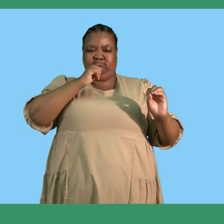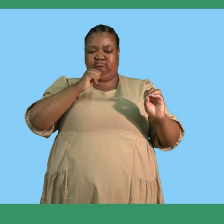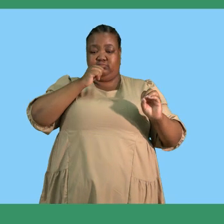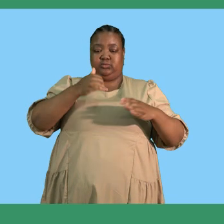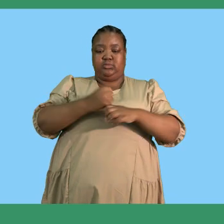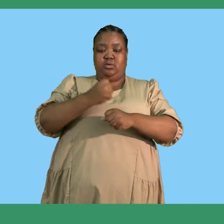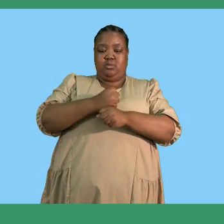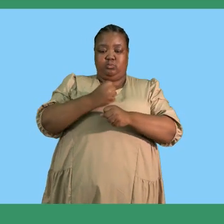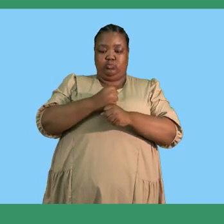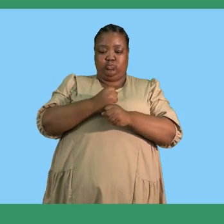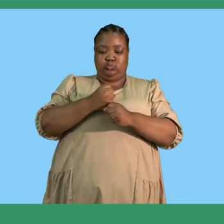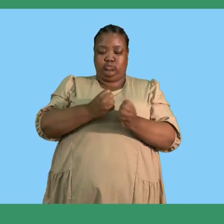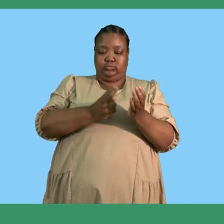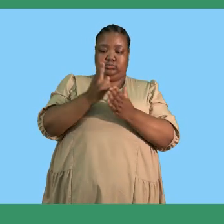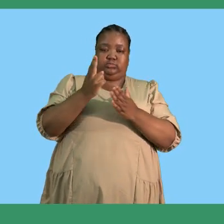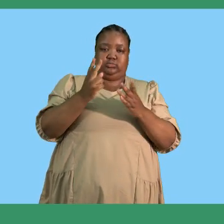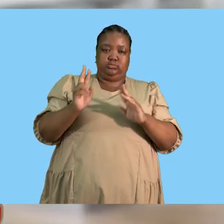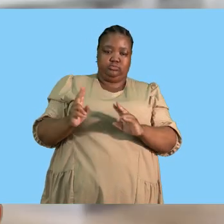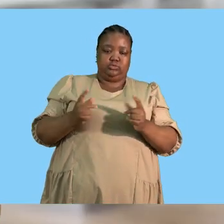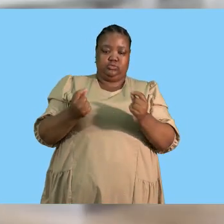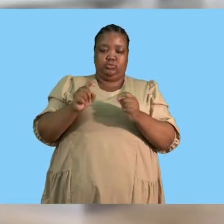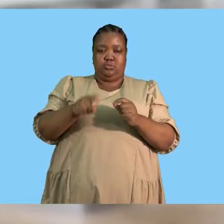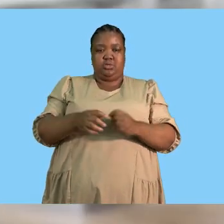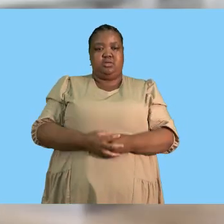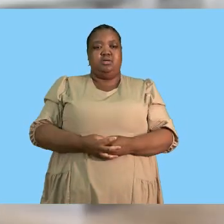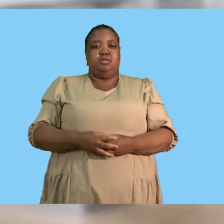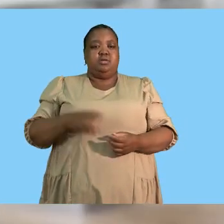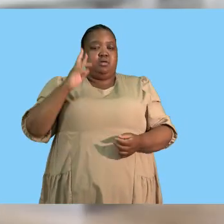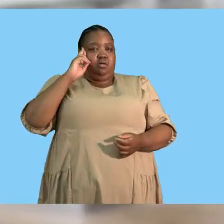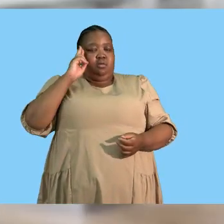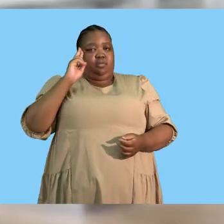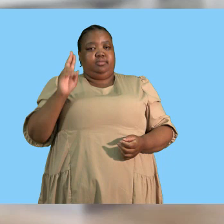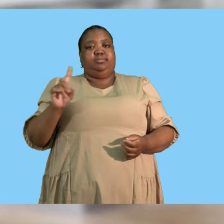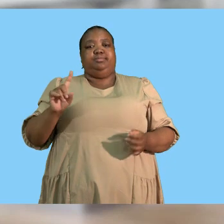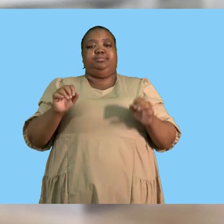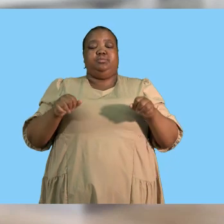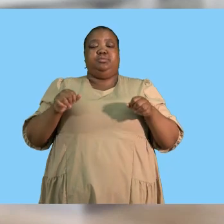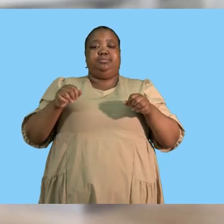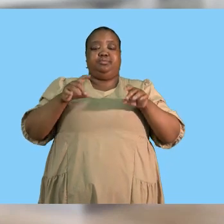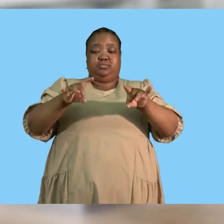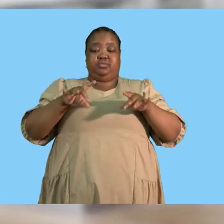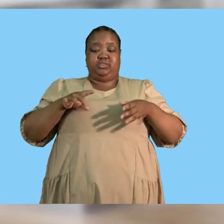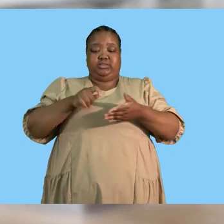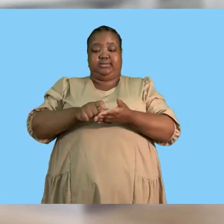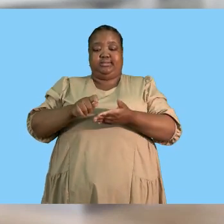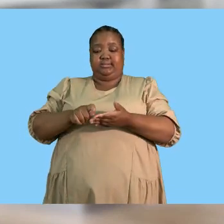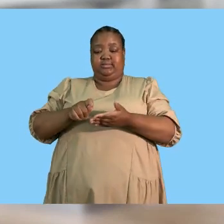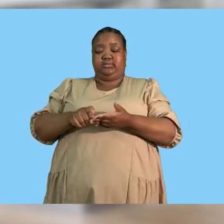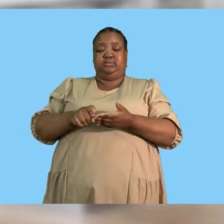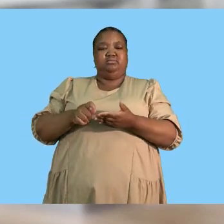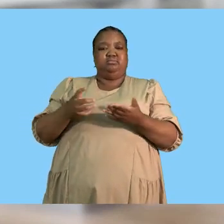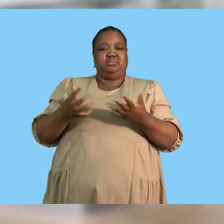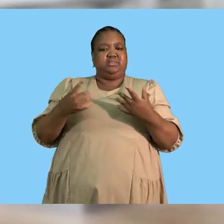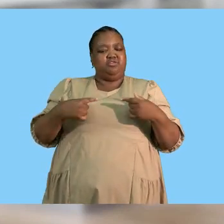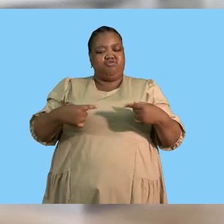Now, very important to remember, grade 11s, is that you might struggle when you are writing your exams